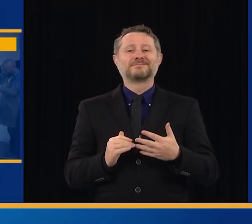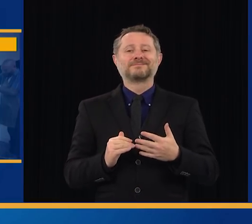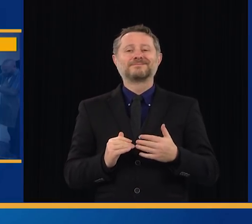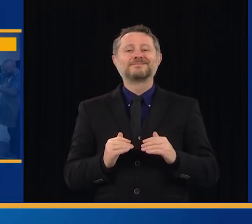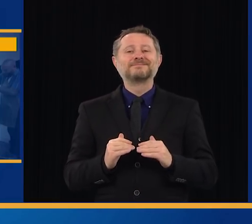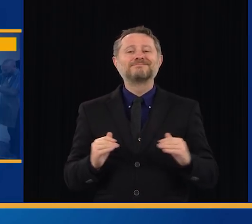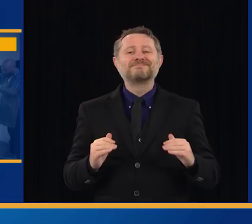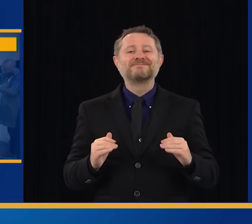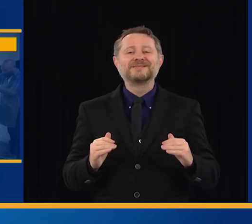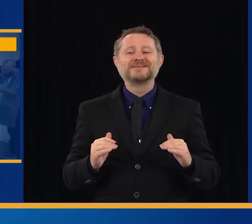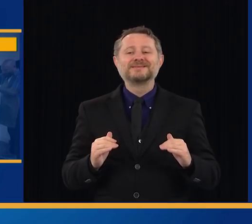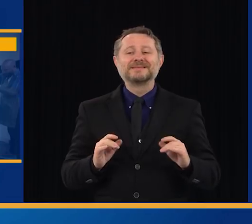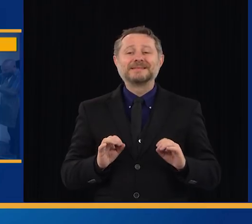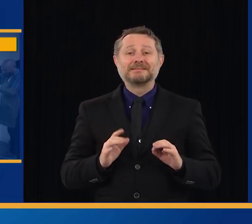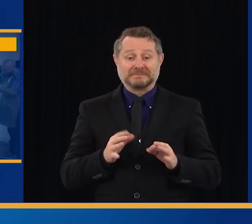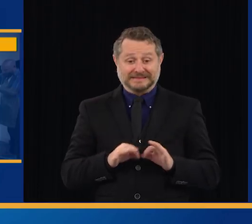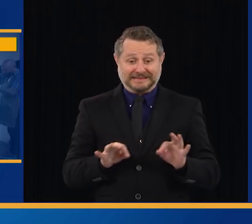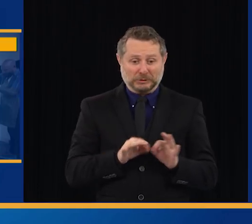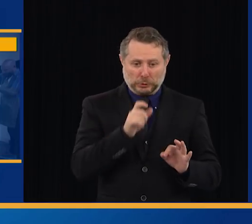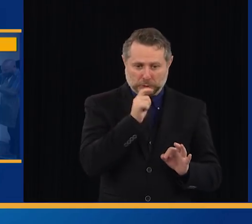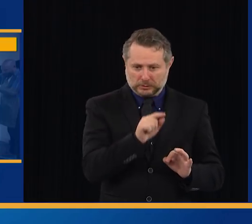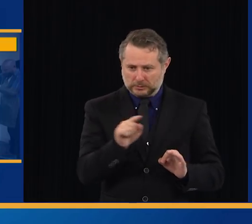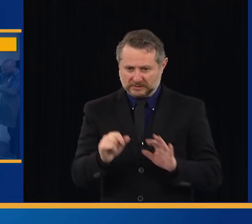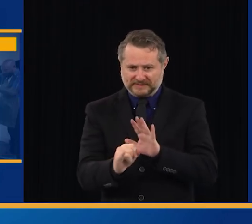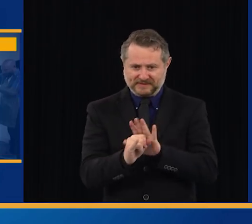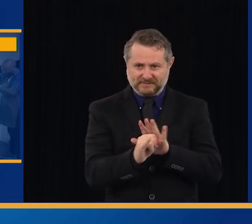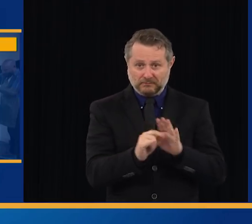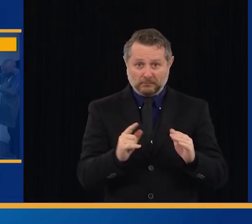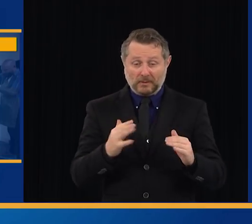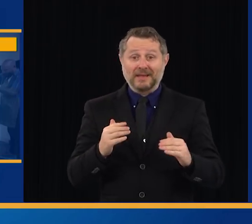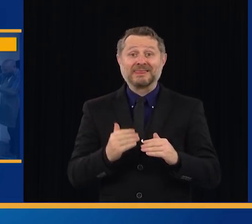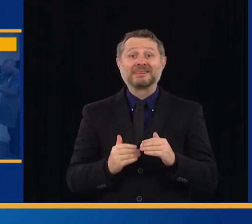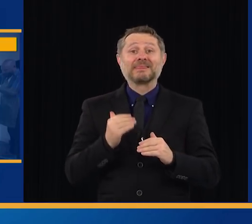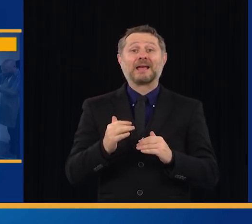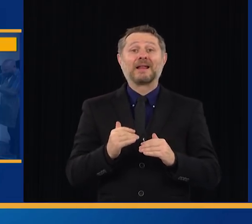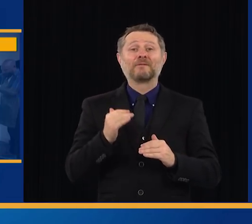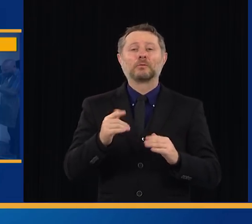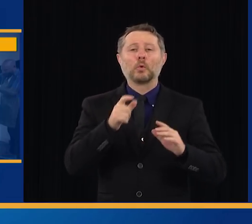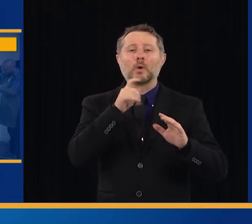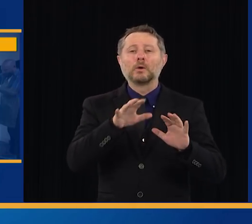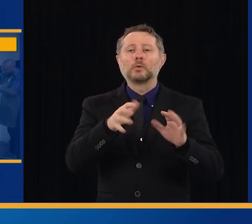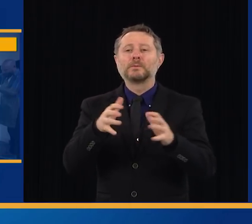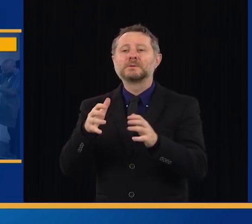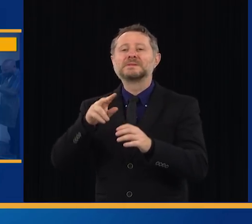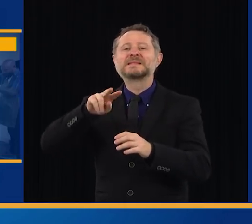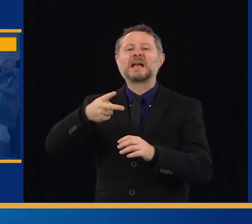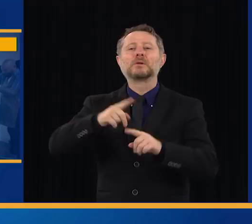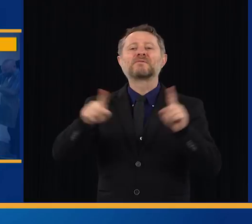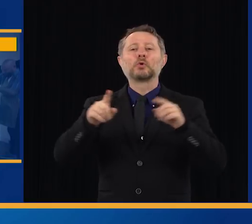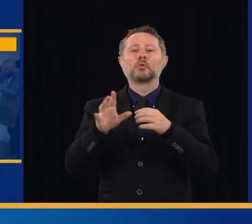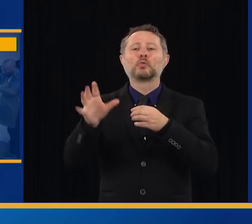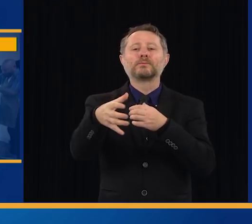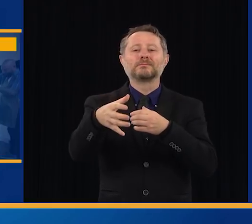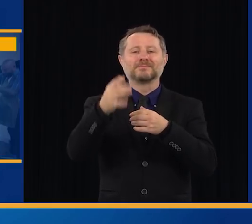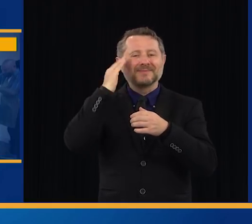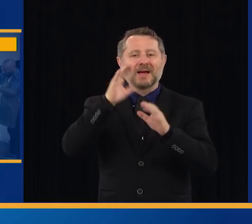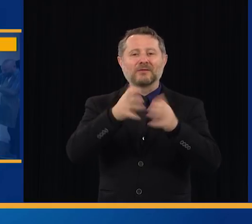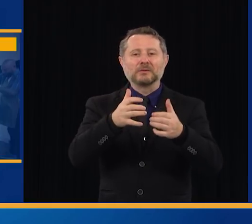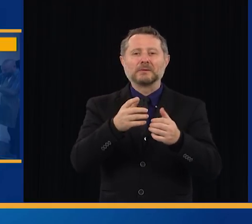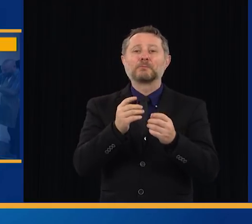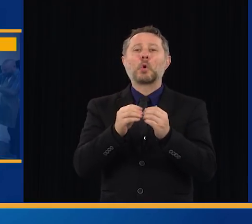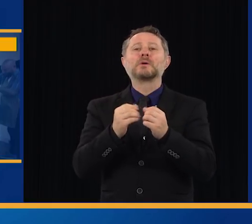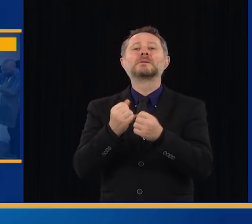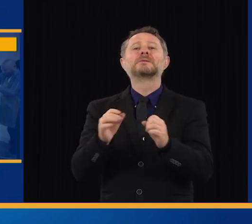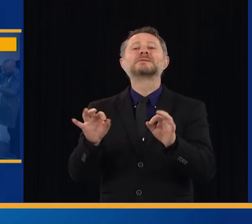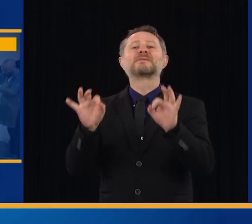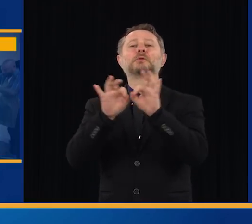essential. What's the next level of essential businesses? Are there certain businesses that are